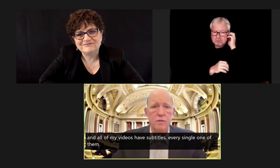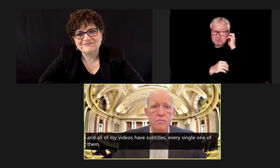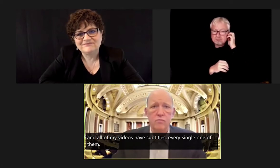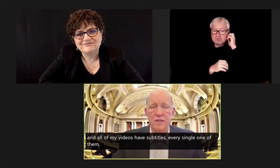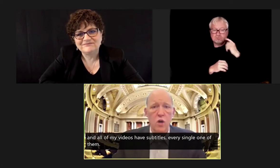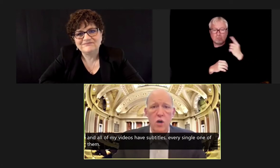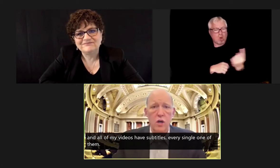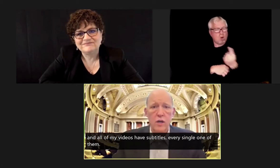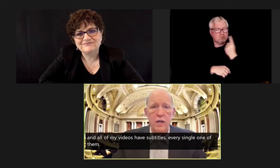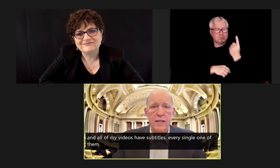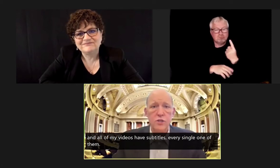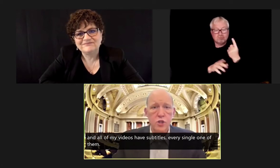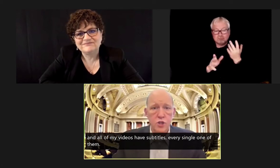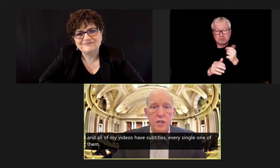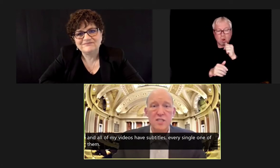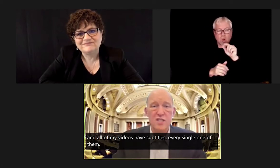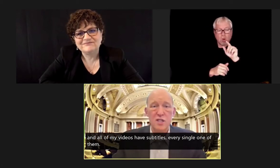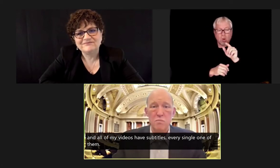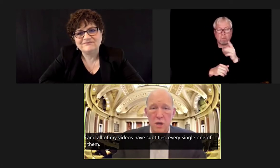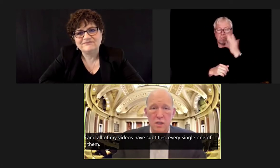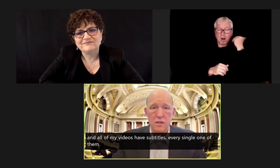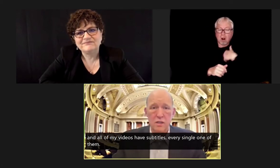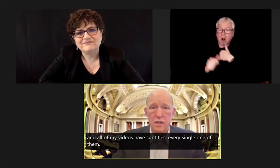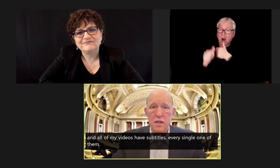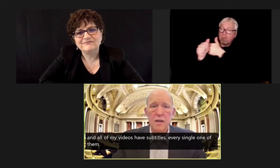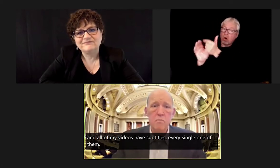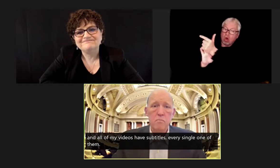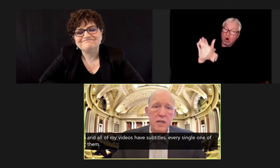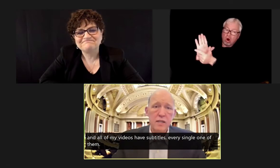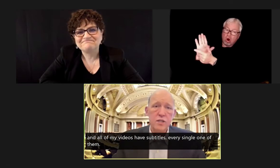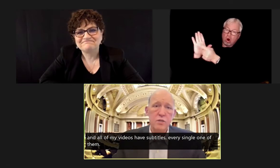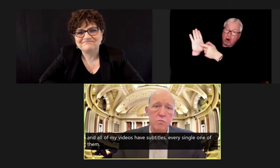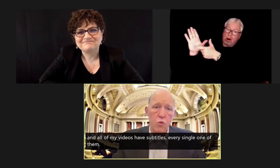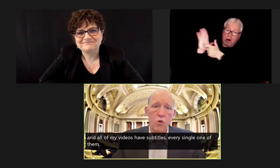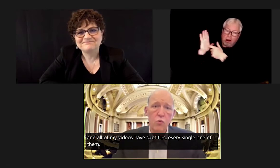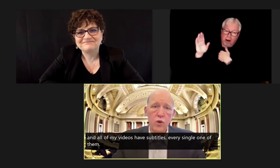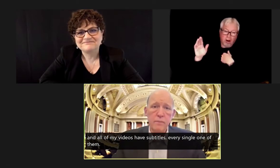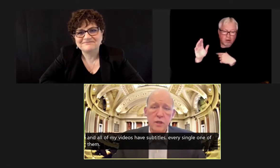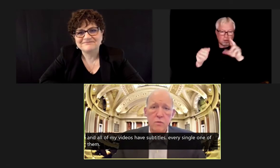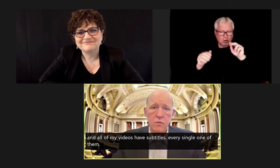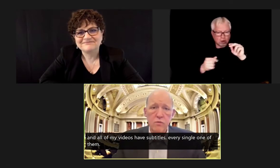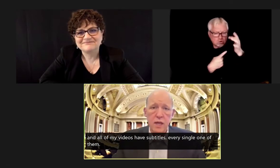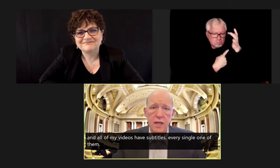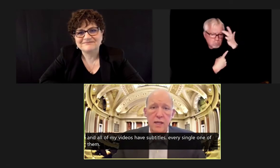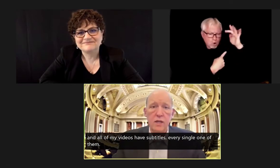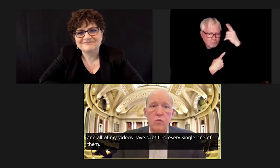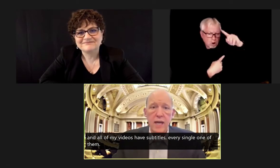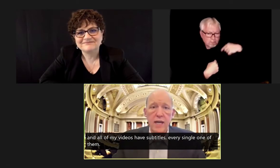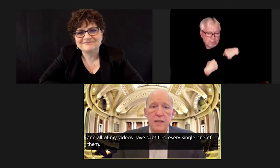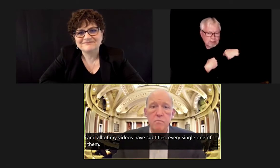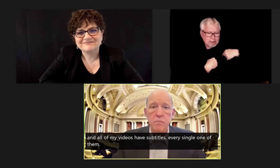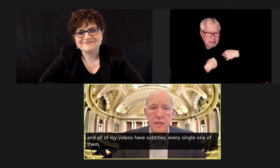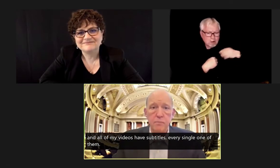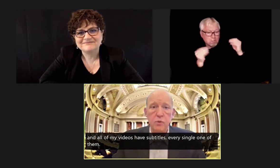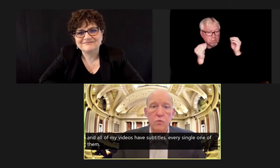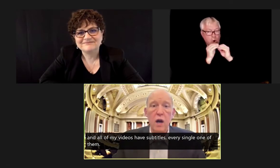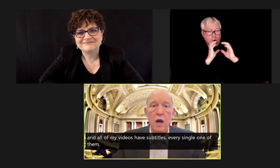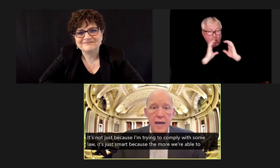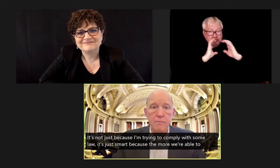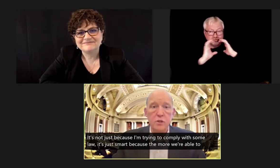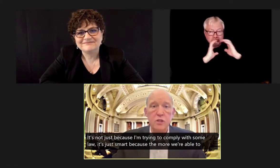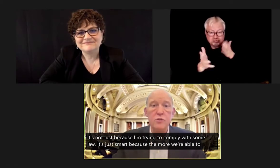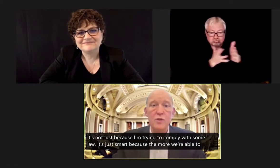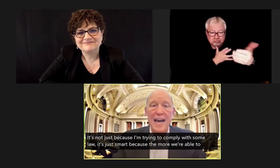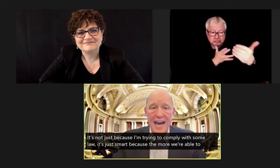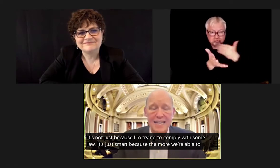with some law, it's just smart. Because the more we're able to communicate in a way that people